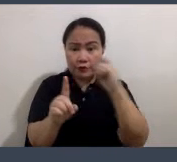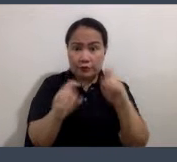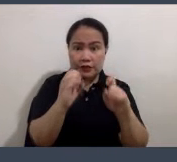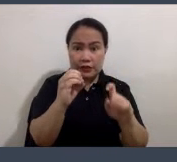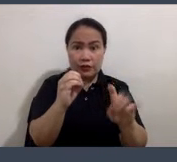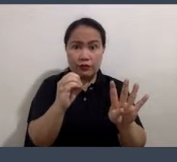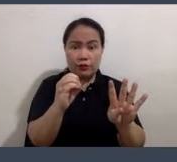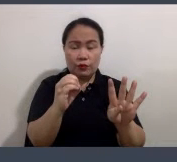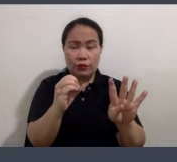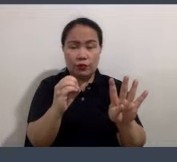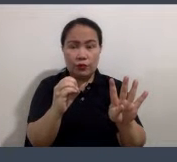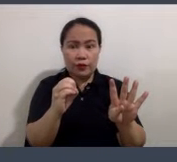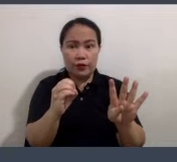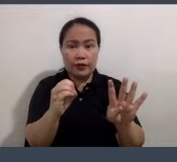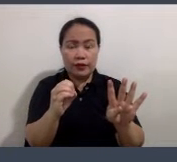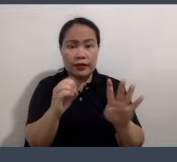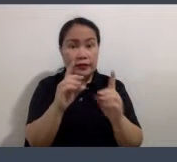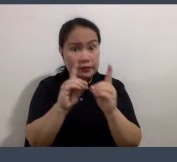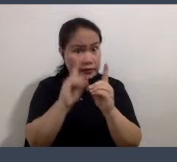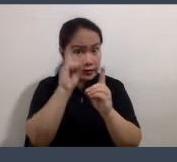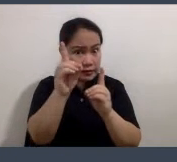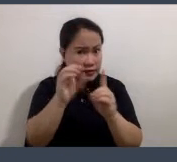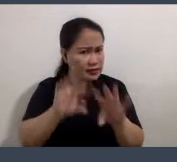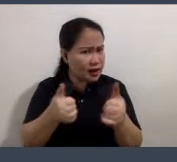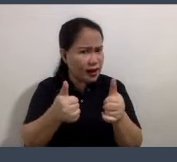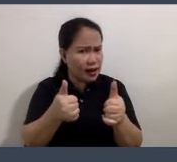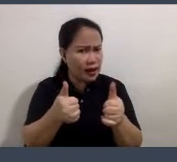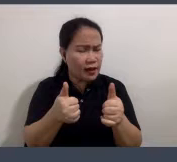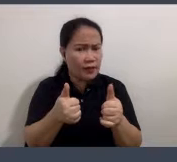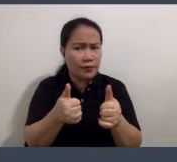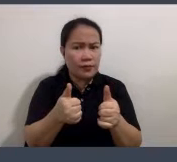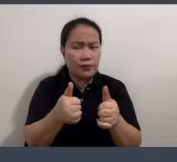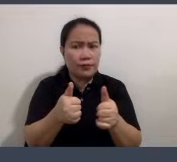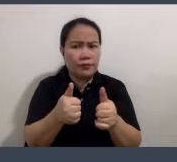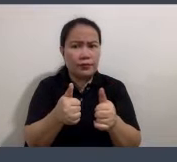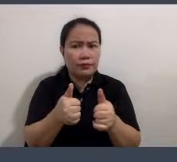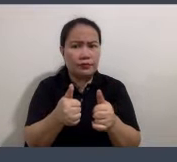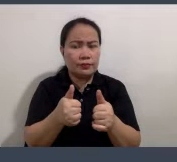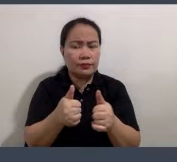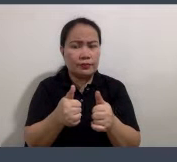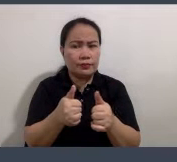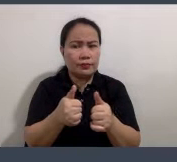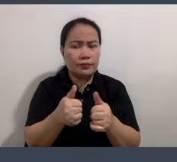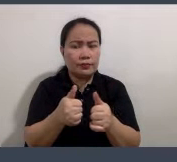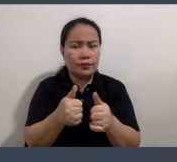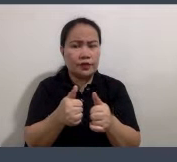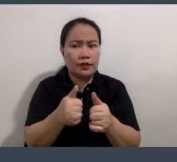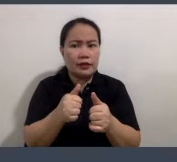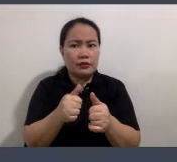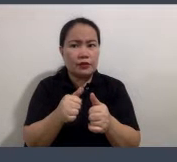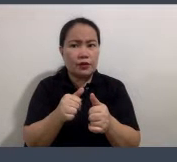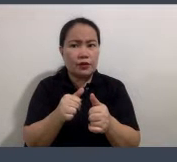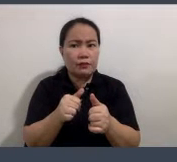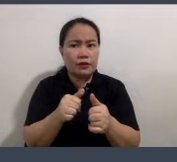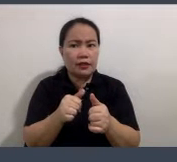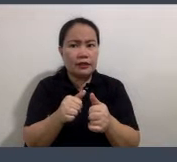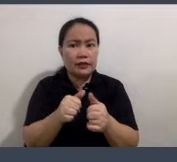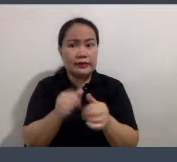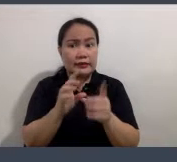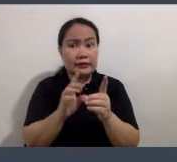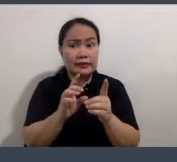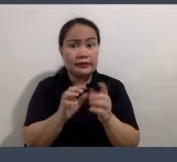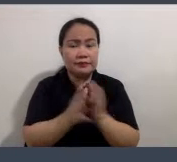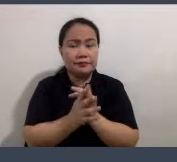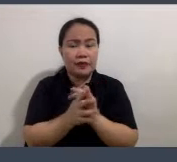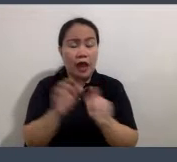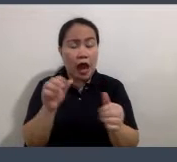ang distance? Kasi pag sinabi nating absolute value, that is referring to the distance of a number and 0. Gaano